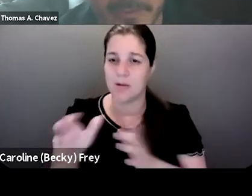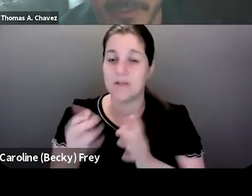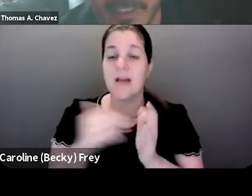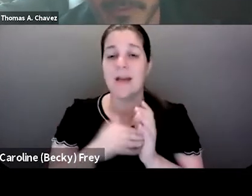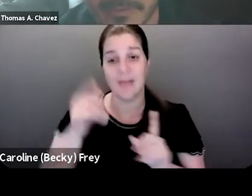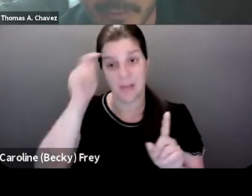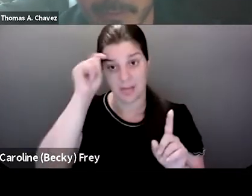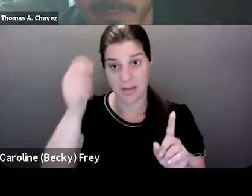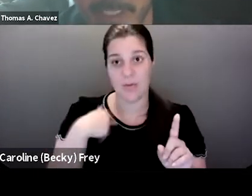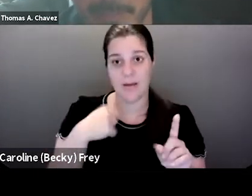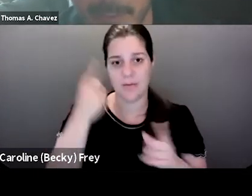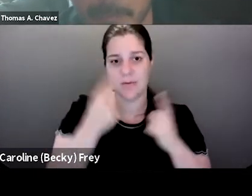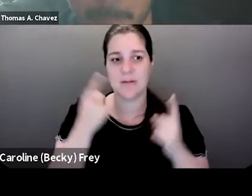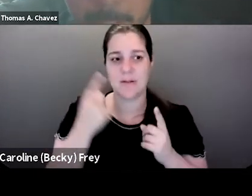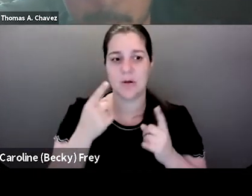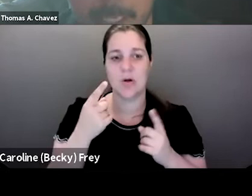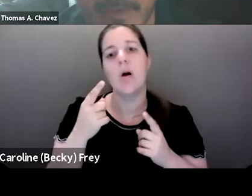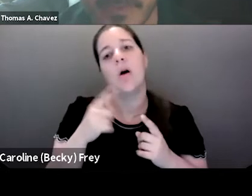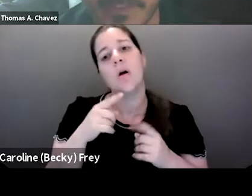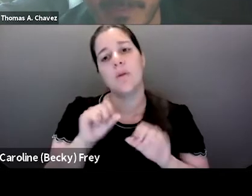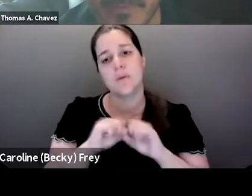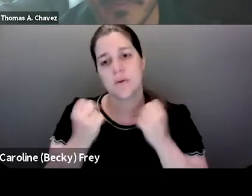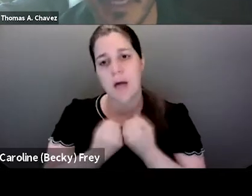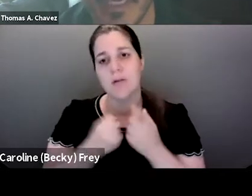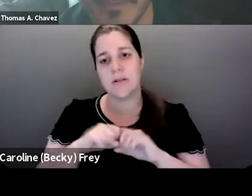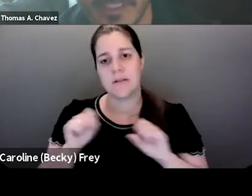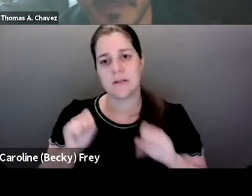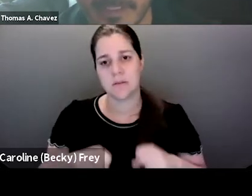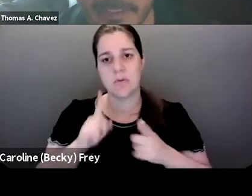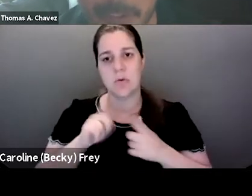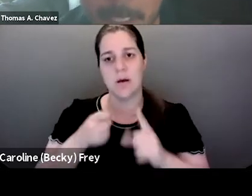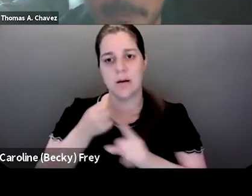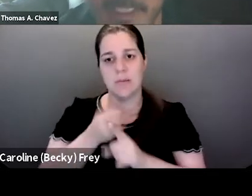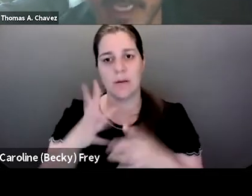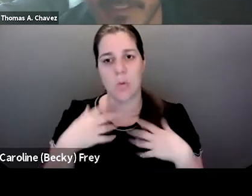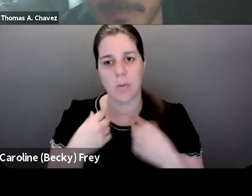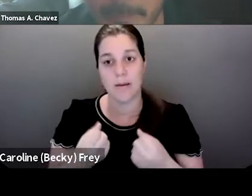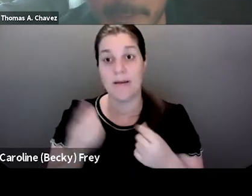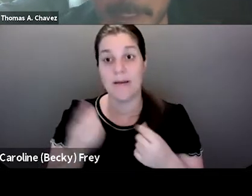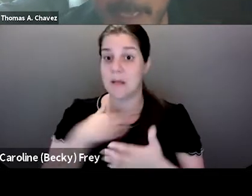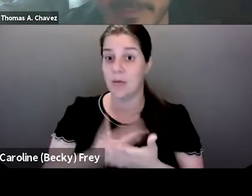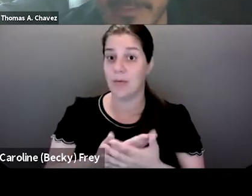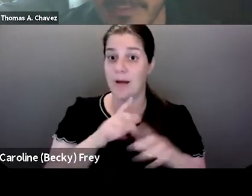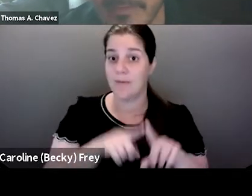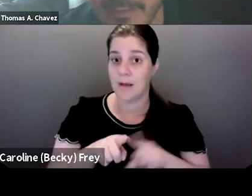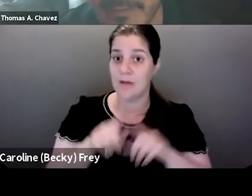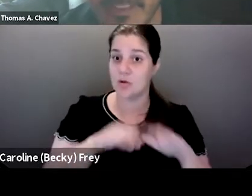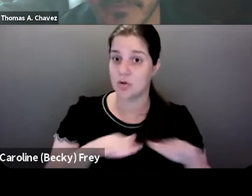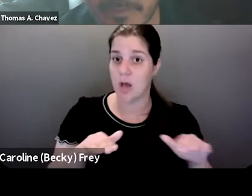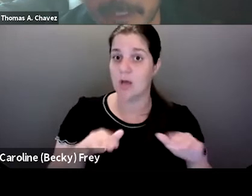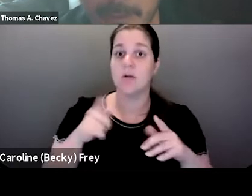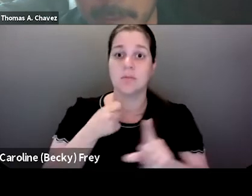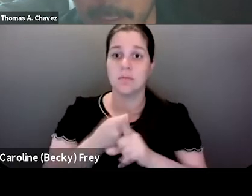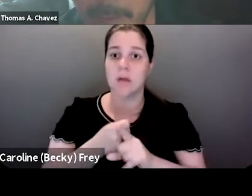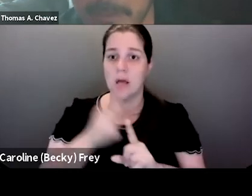the sociological systems that impact well-being. For example, did they come in as a child? Did they migrate as an adolescent or a young